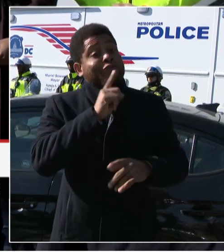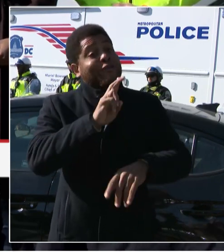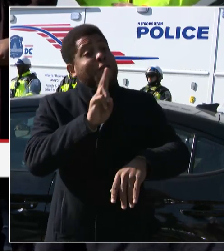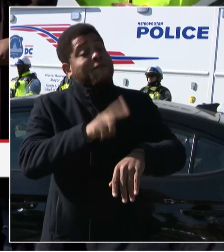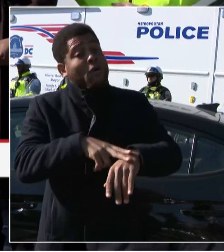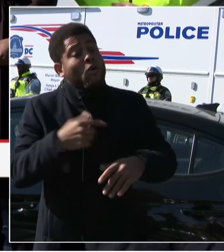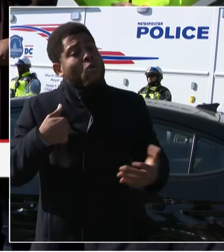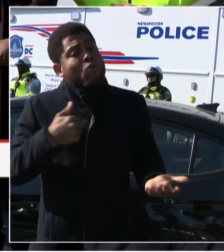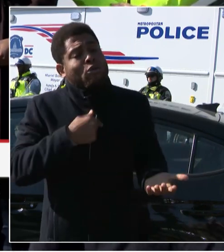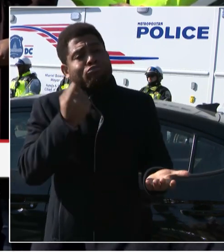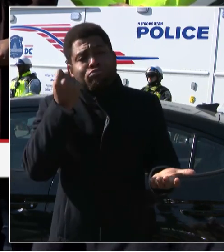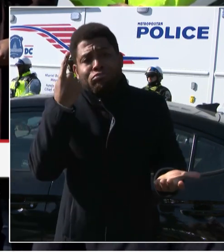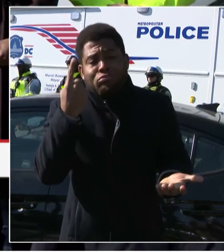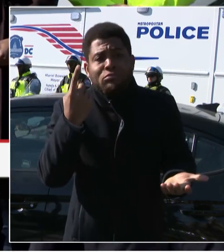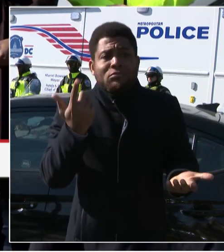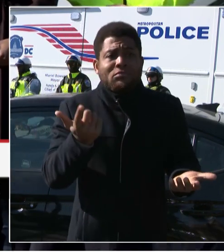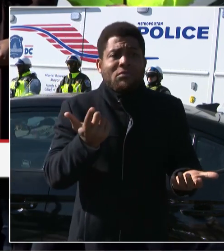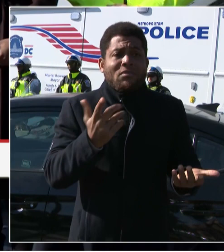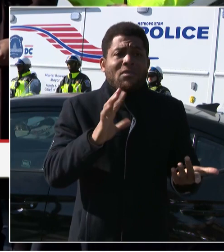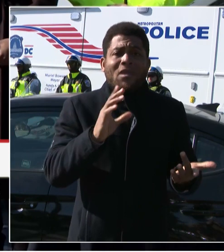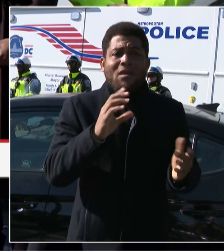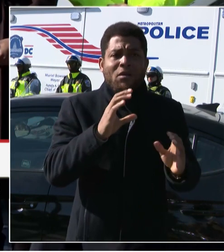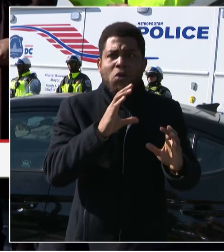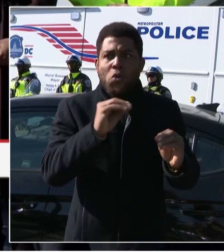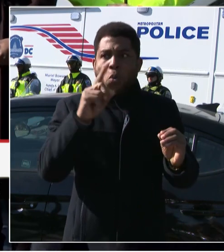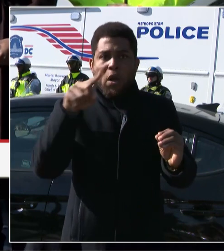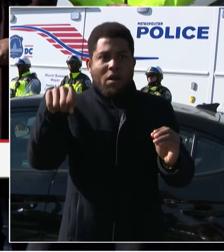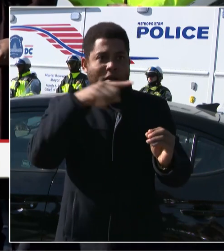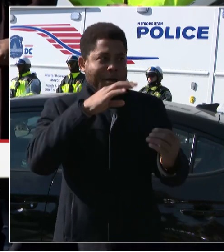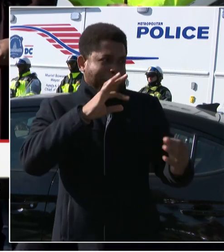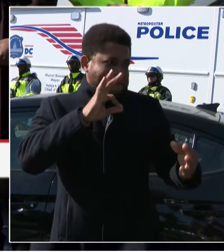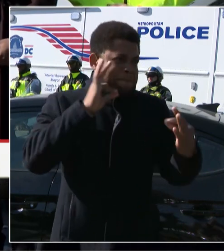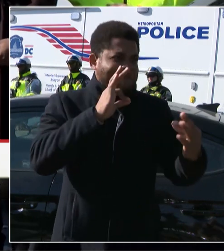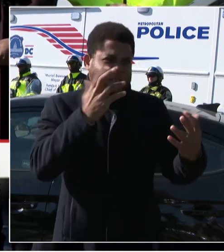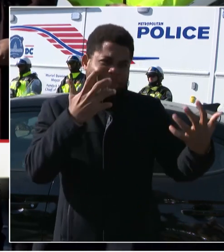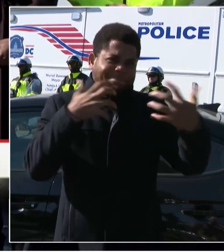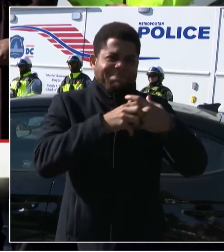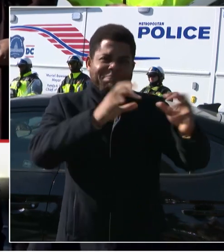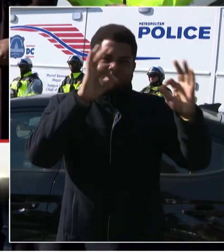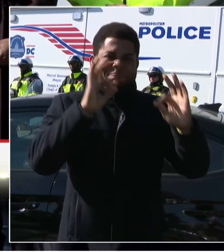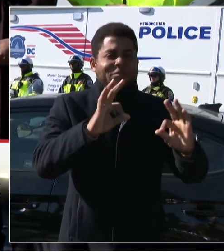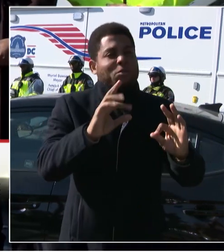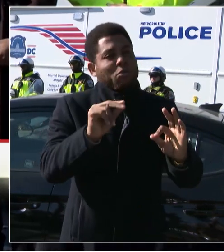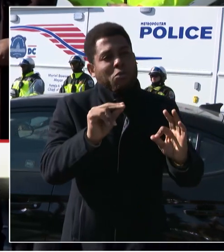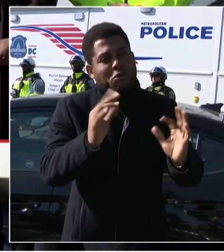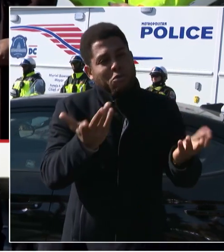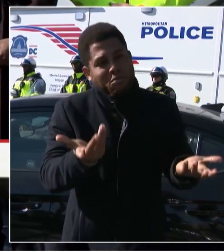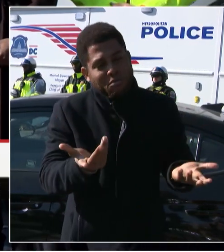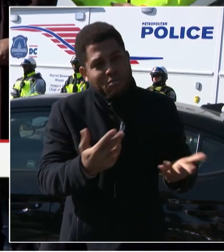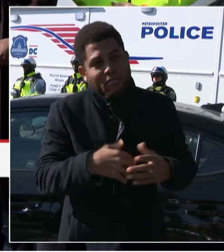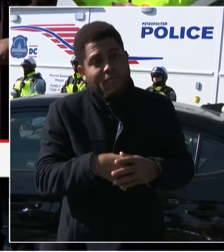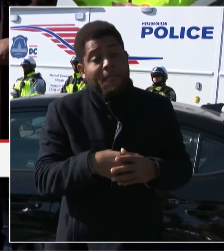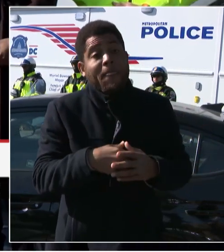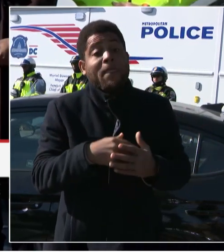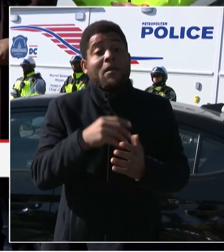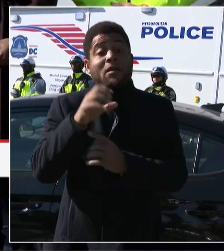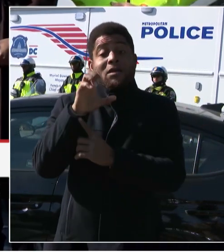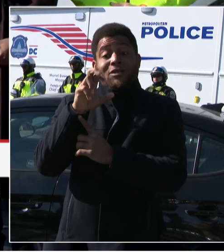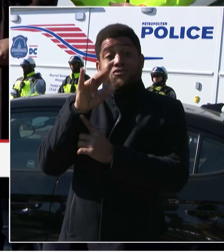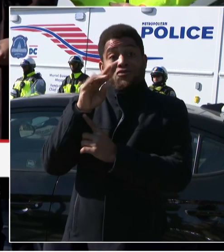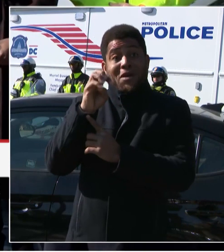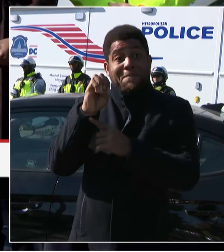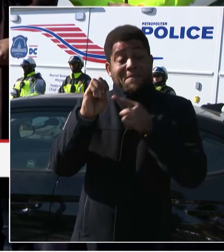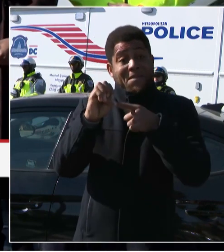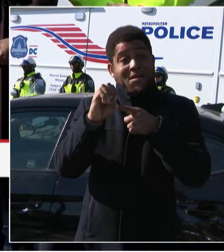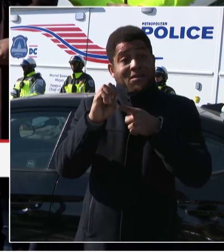that there is never going to be one single cure-all plan. Because you see, crime is a complex